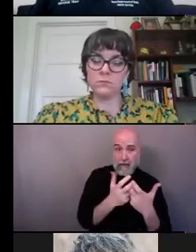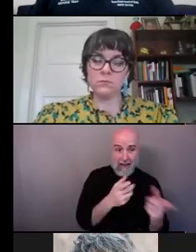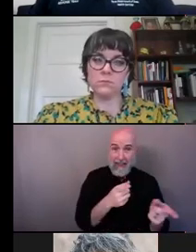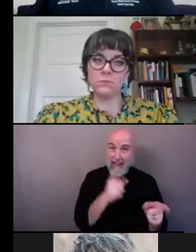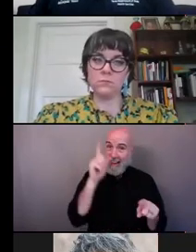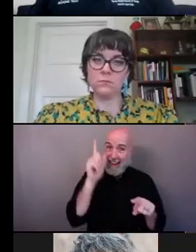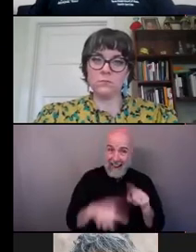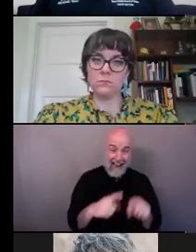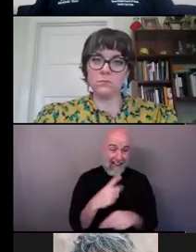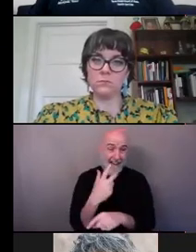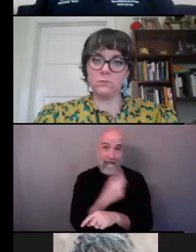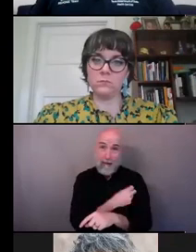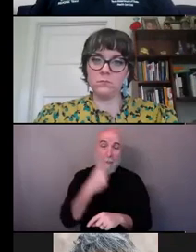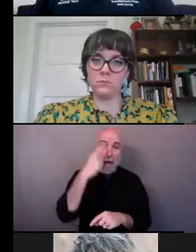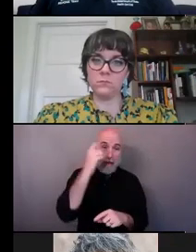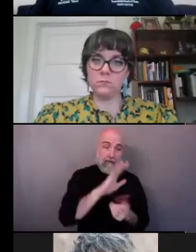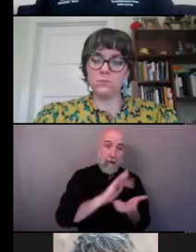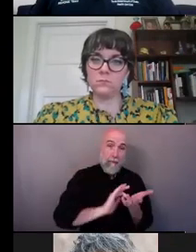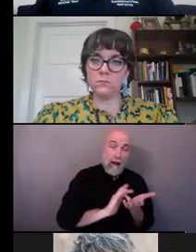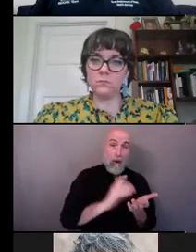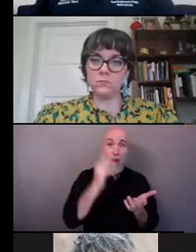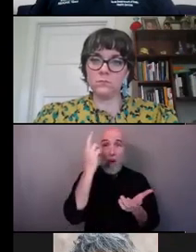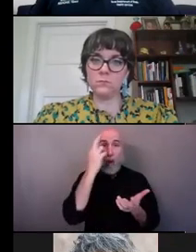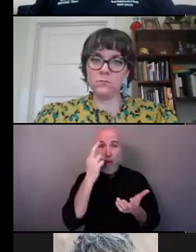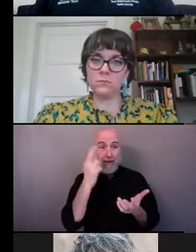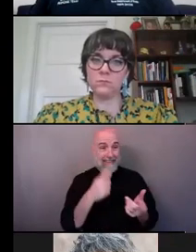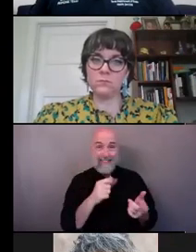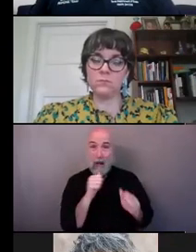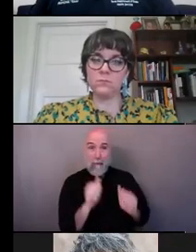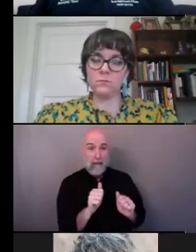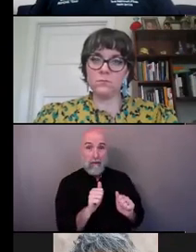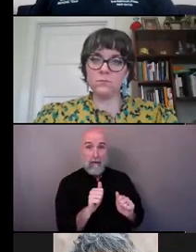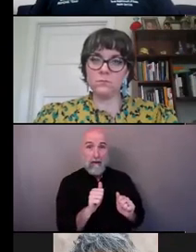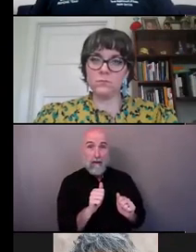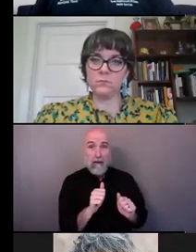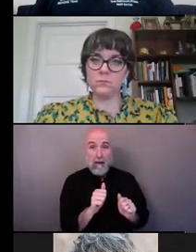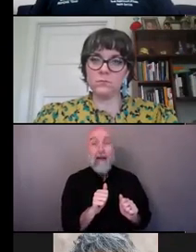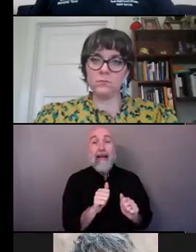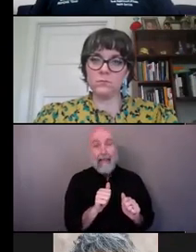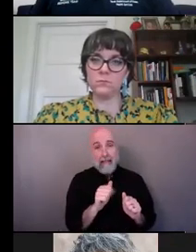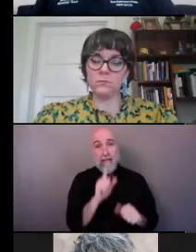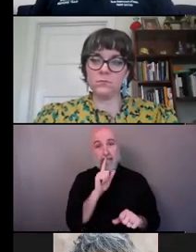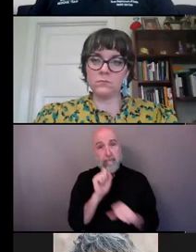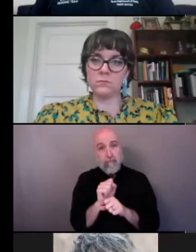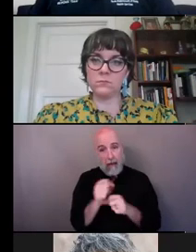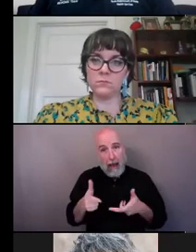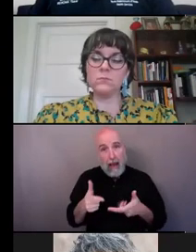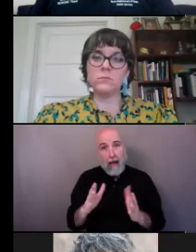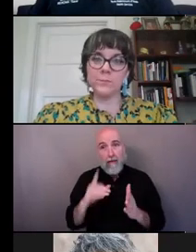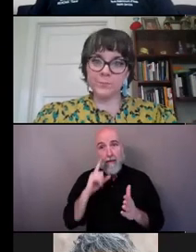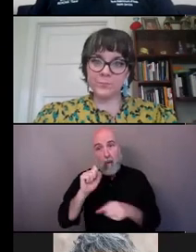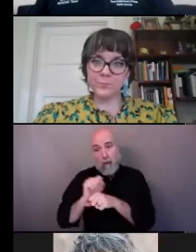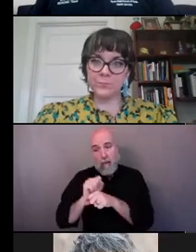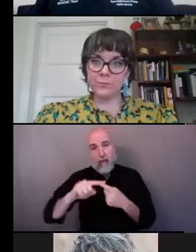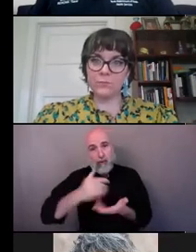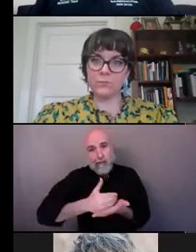get a vaccine due to medical or religious reasons is not possible, it would be lawful for the employer to exclude the